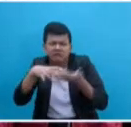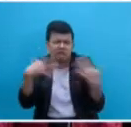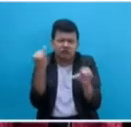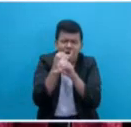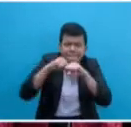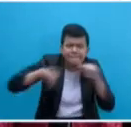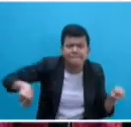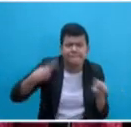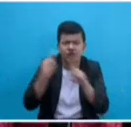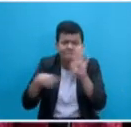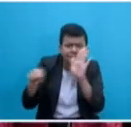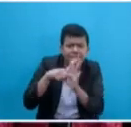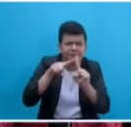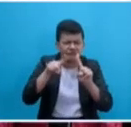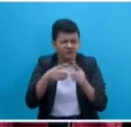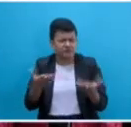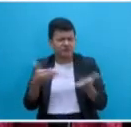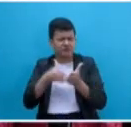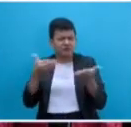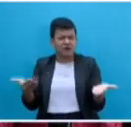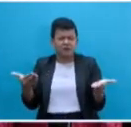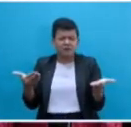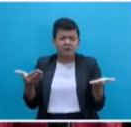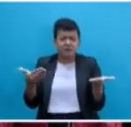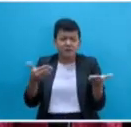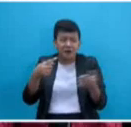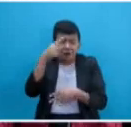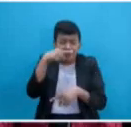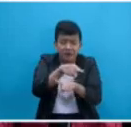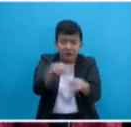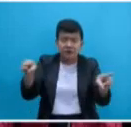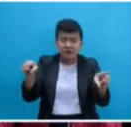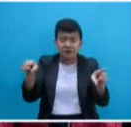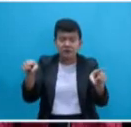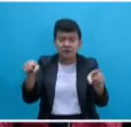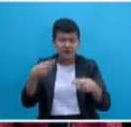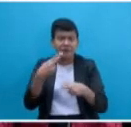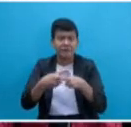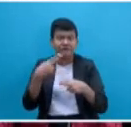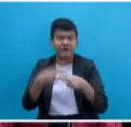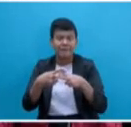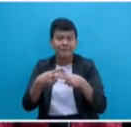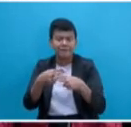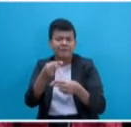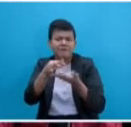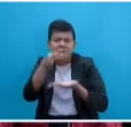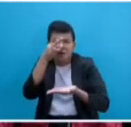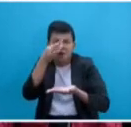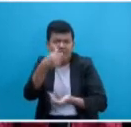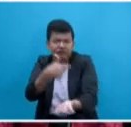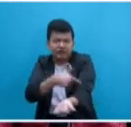by the run-of-the-mill people involved in illegal cultivation and trade in marijuana, but by higher-profile figures in our